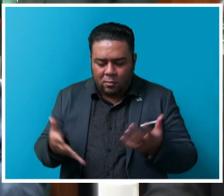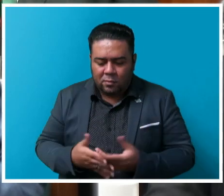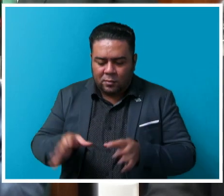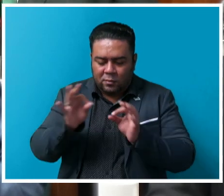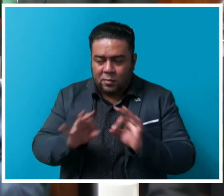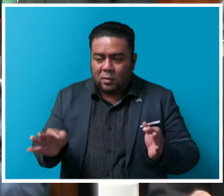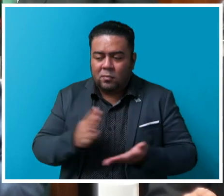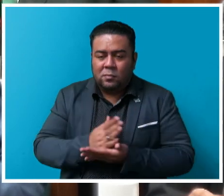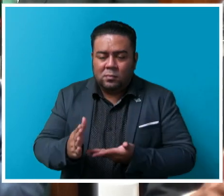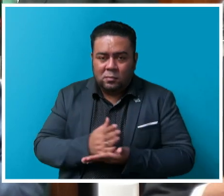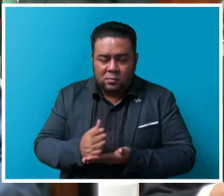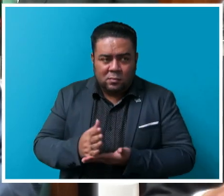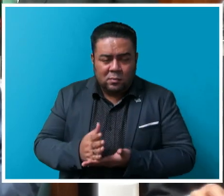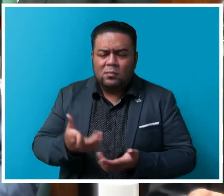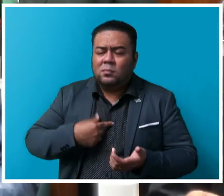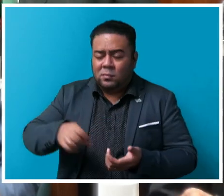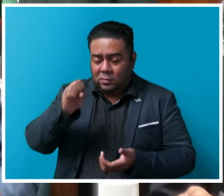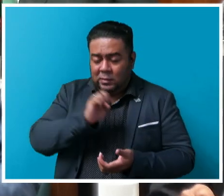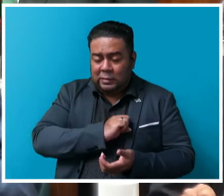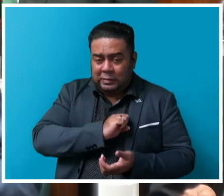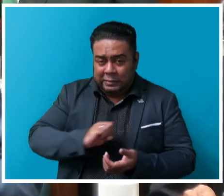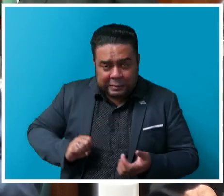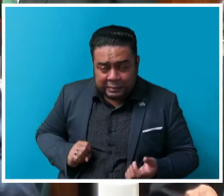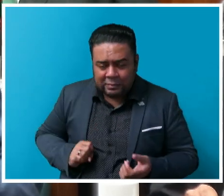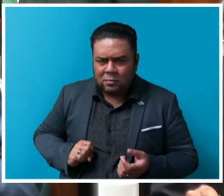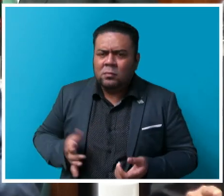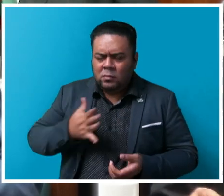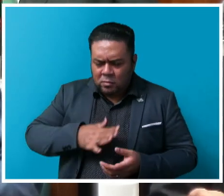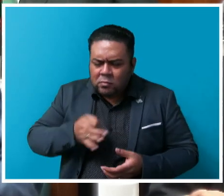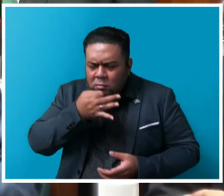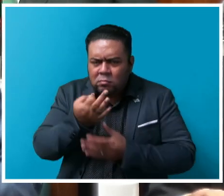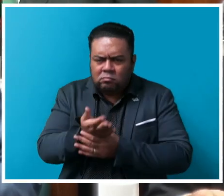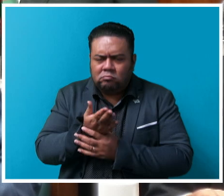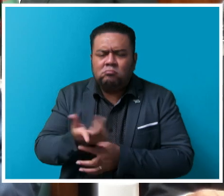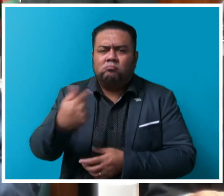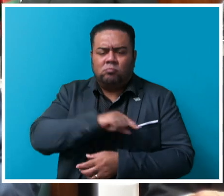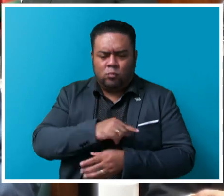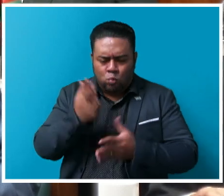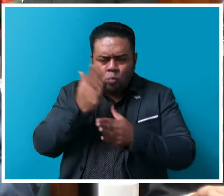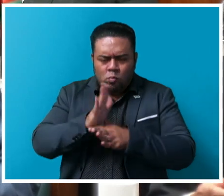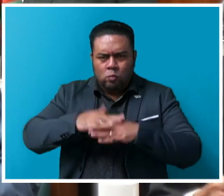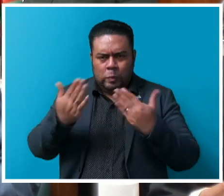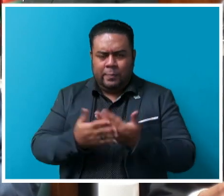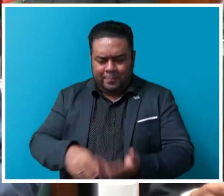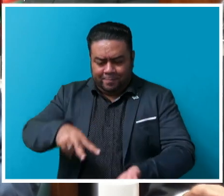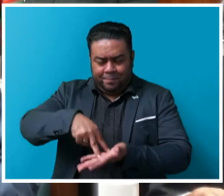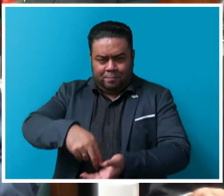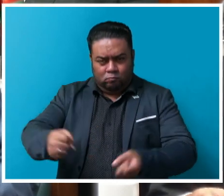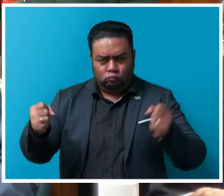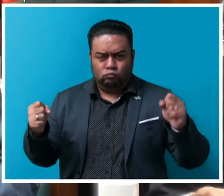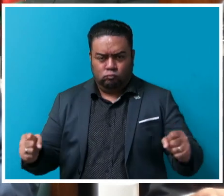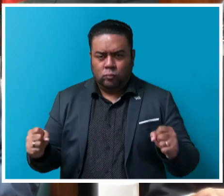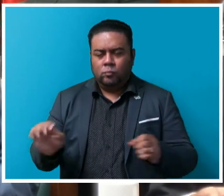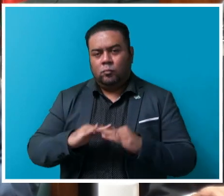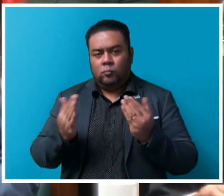prosperity. His Excellency exhorts us to work together and stand together, upholding the values of